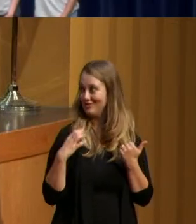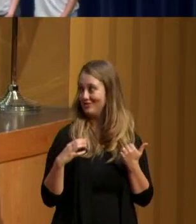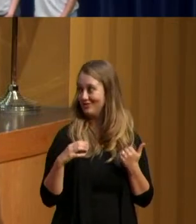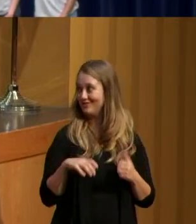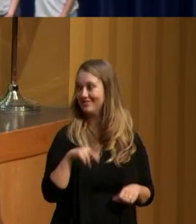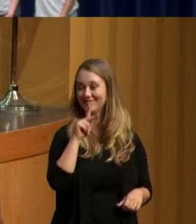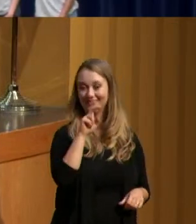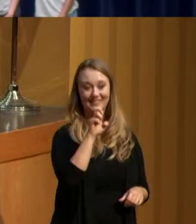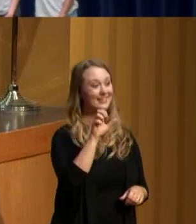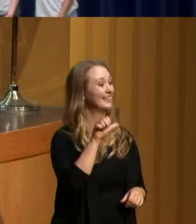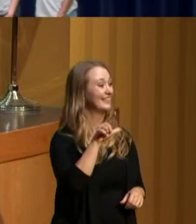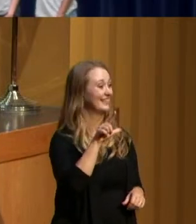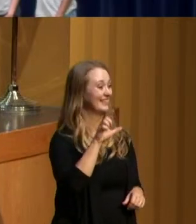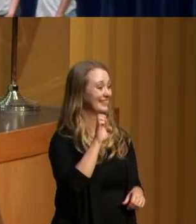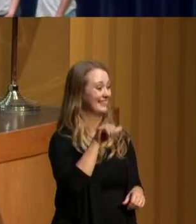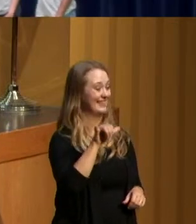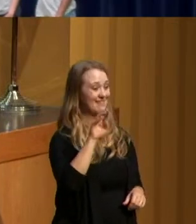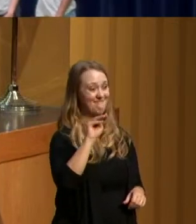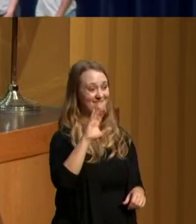Keatley McLaughlin.